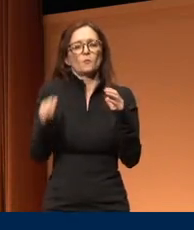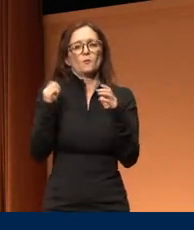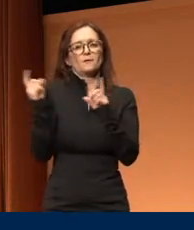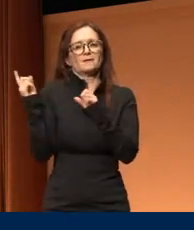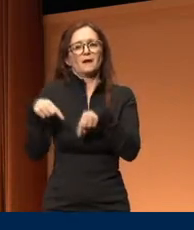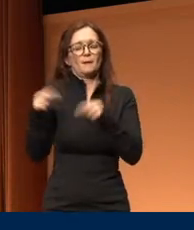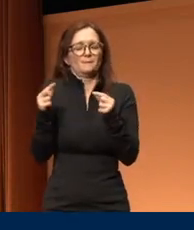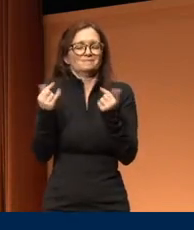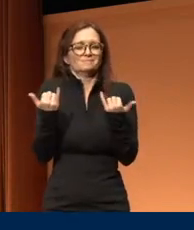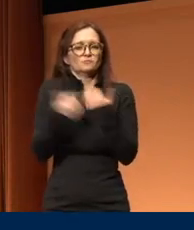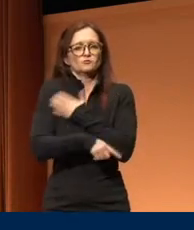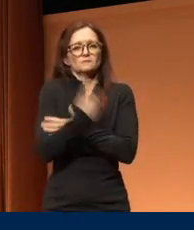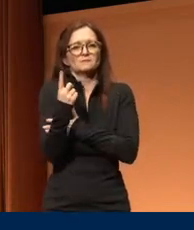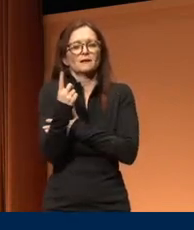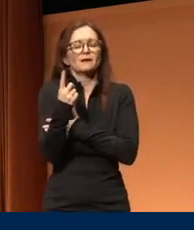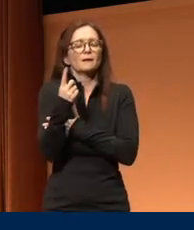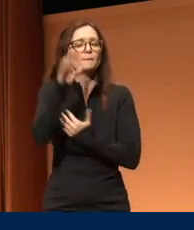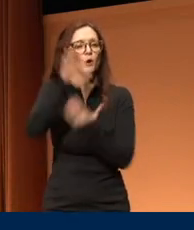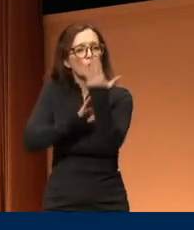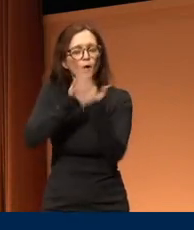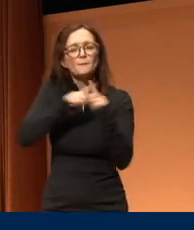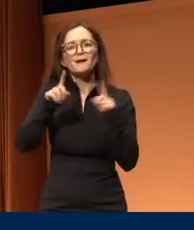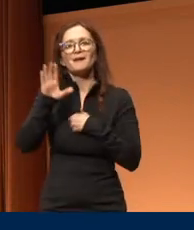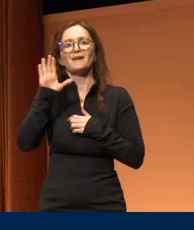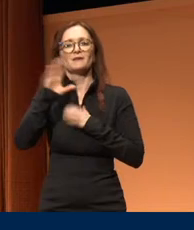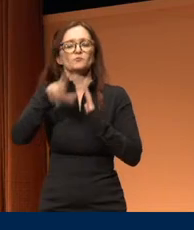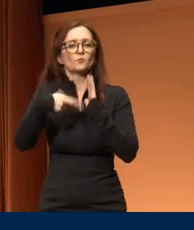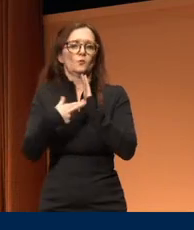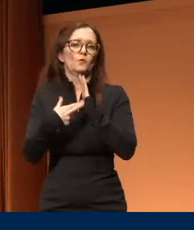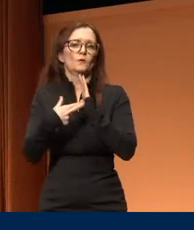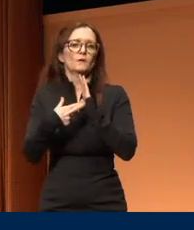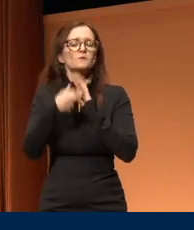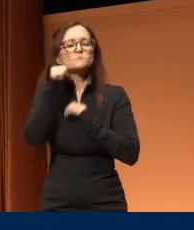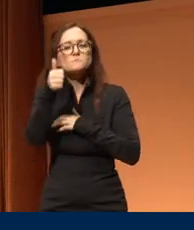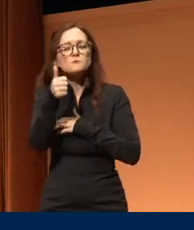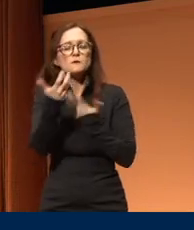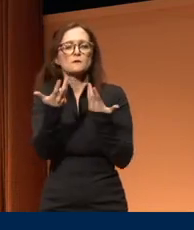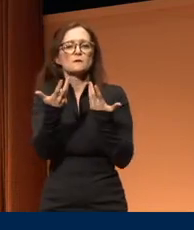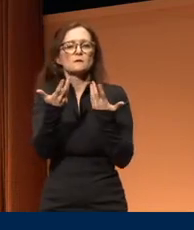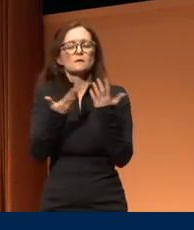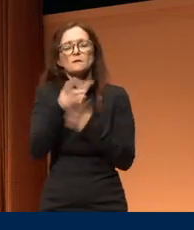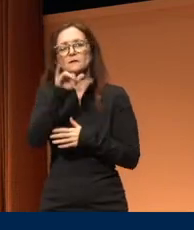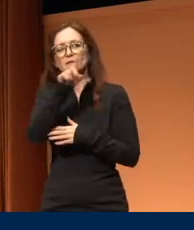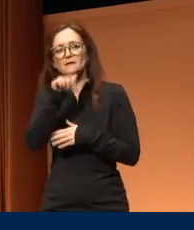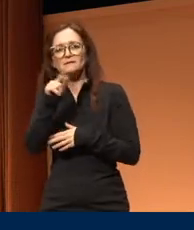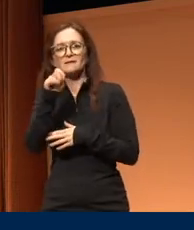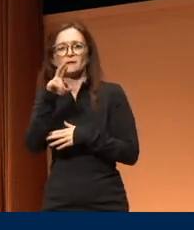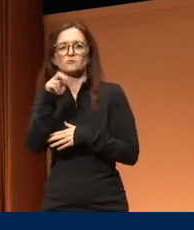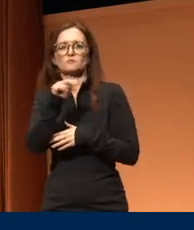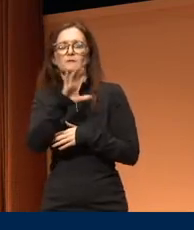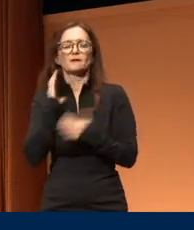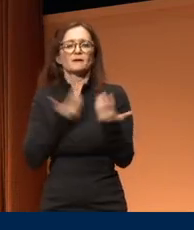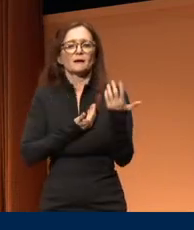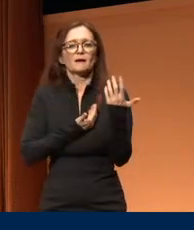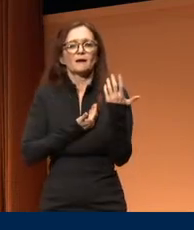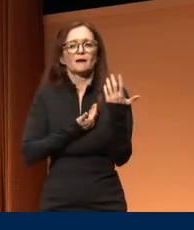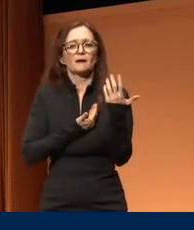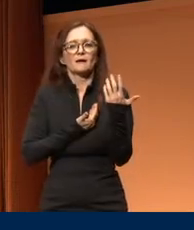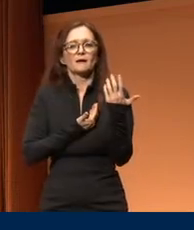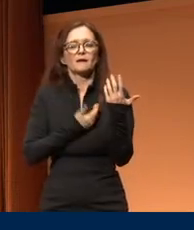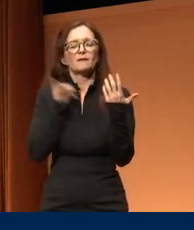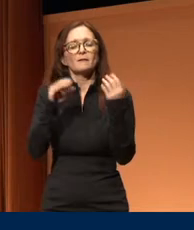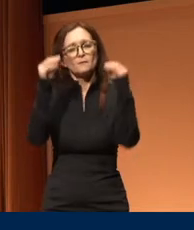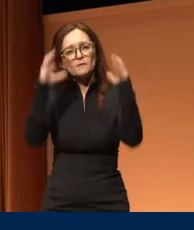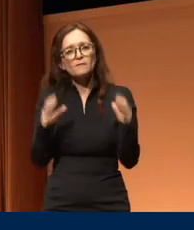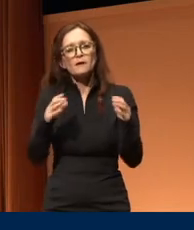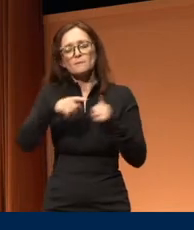able to be with us in person. His role will be played tomorrow by Liz Anderson, our Max Mendel Shea